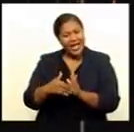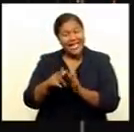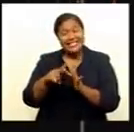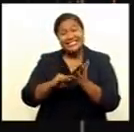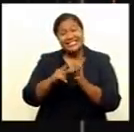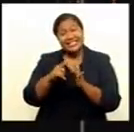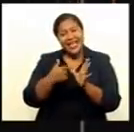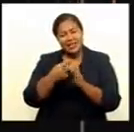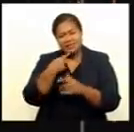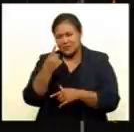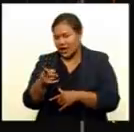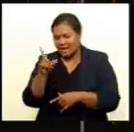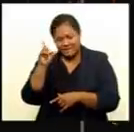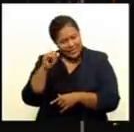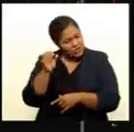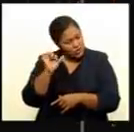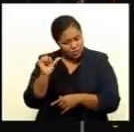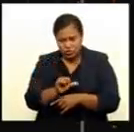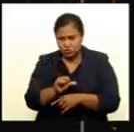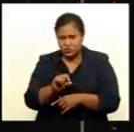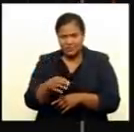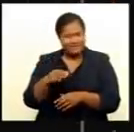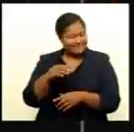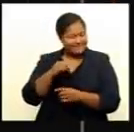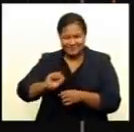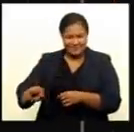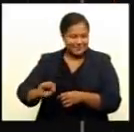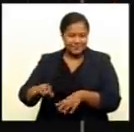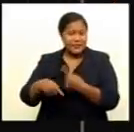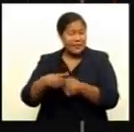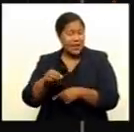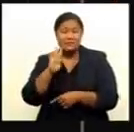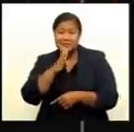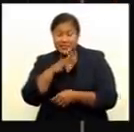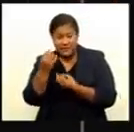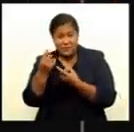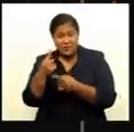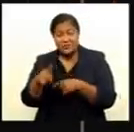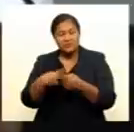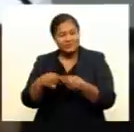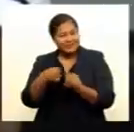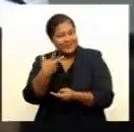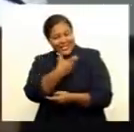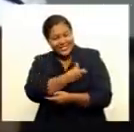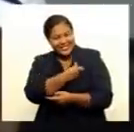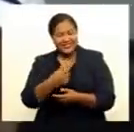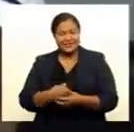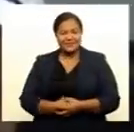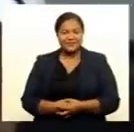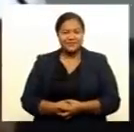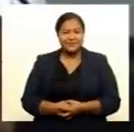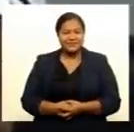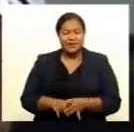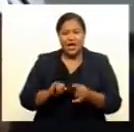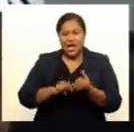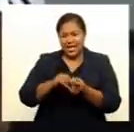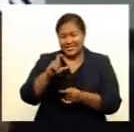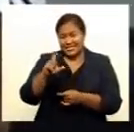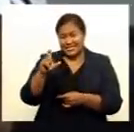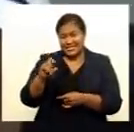says Fijians should disregard misinformation about the vaccine. Jeshulal reports. SCC